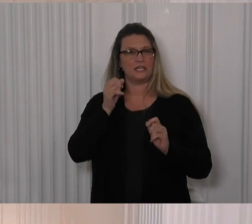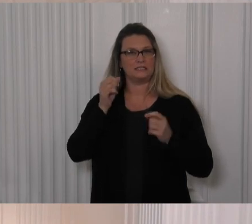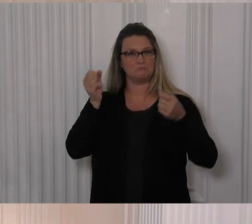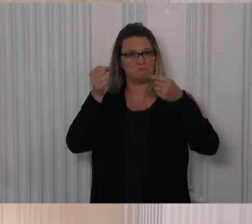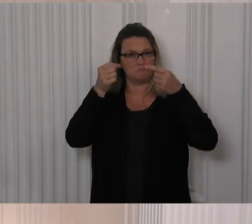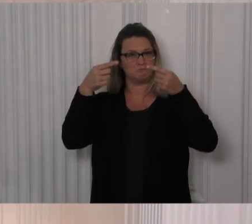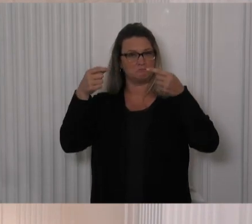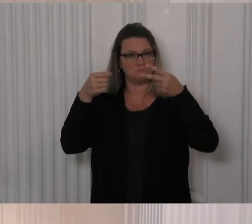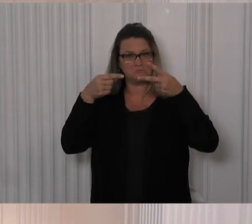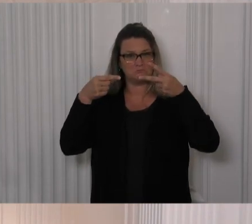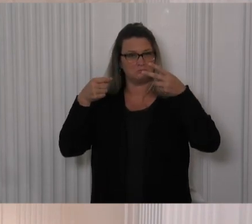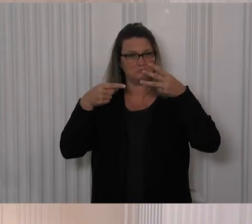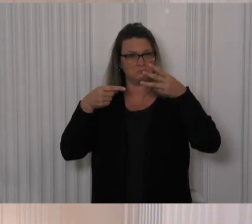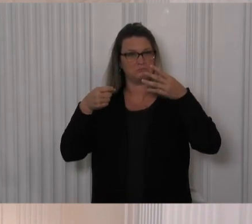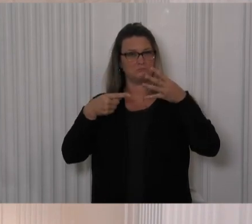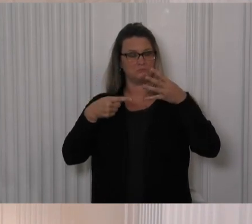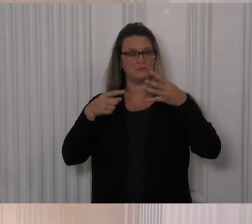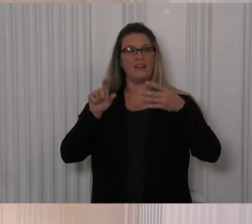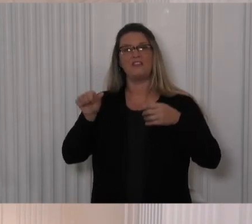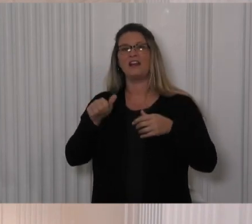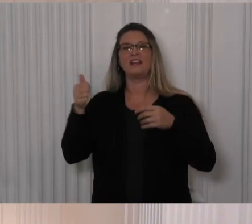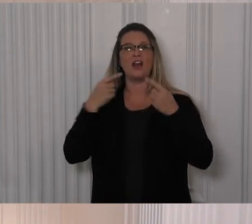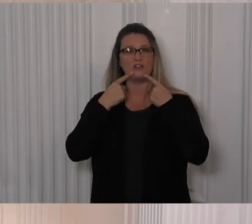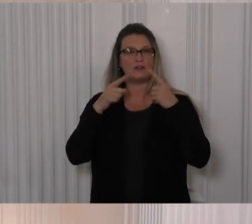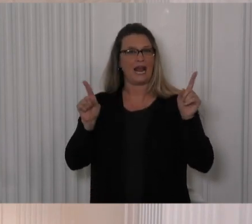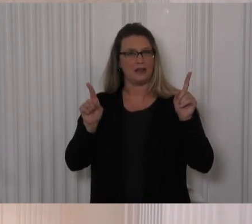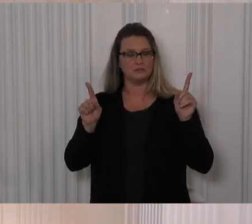then I'm going to get on with another announcement beyond that.